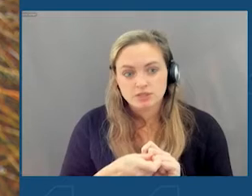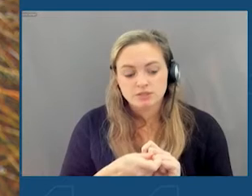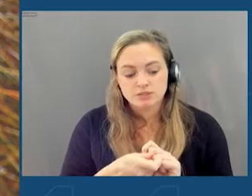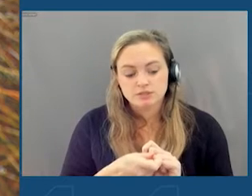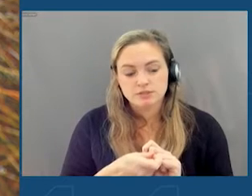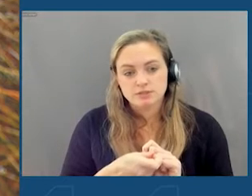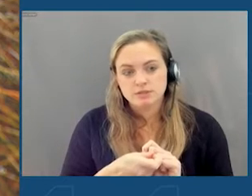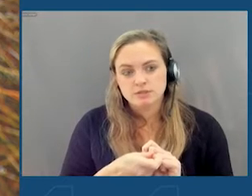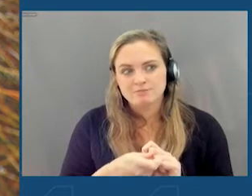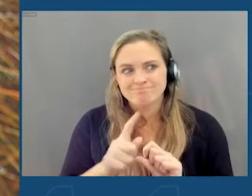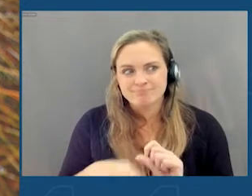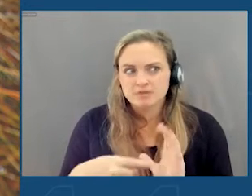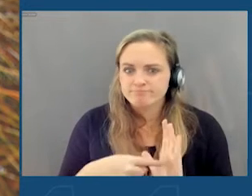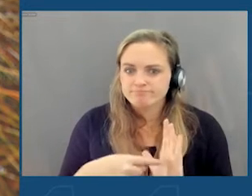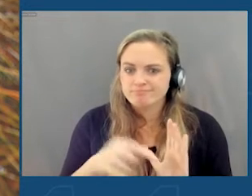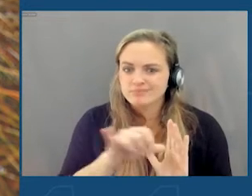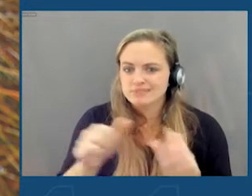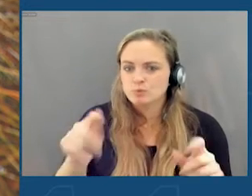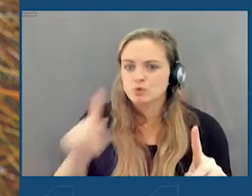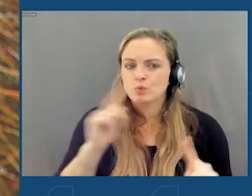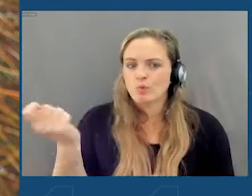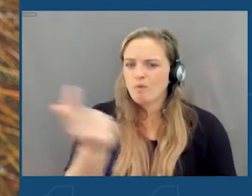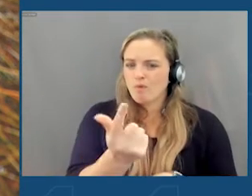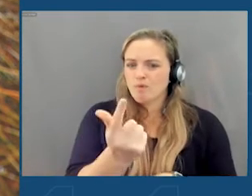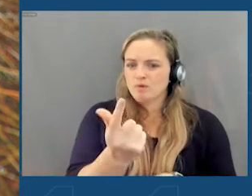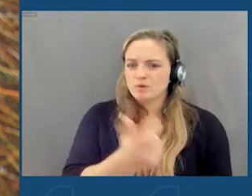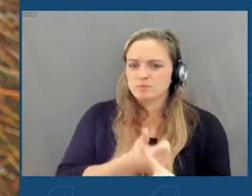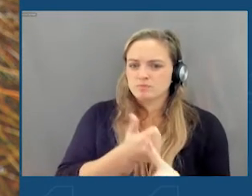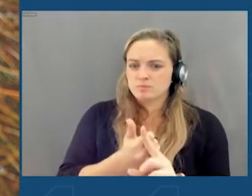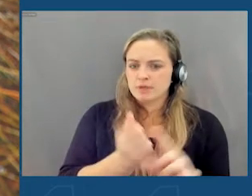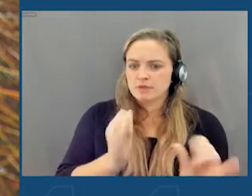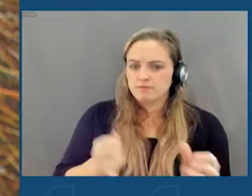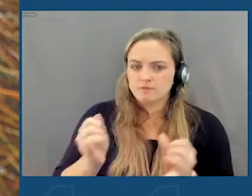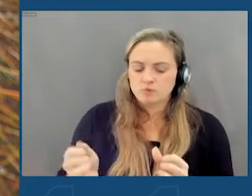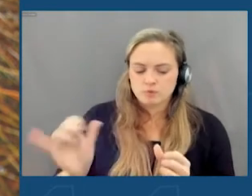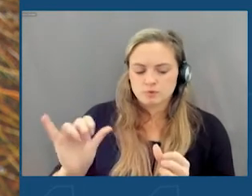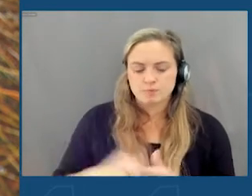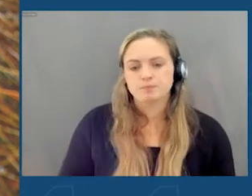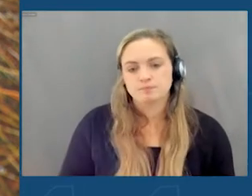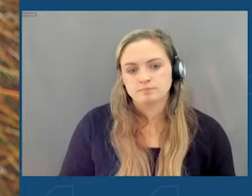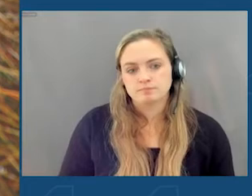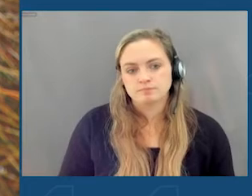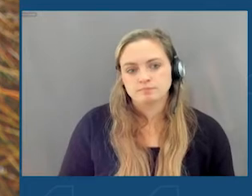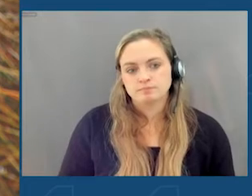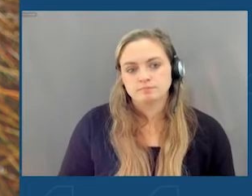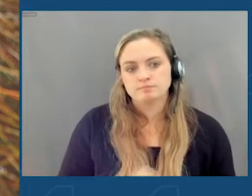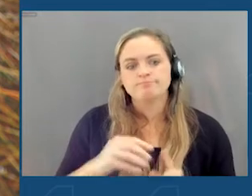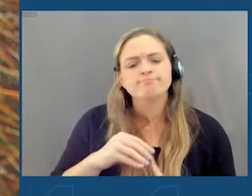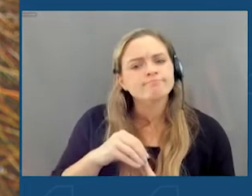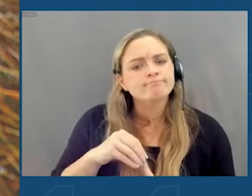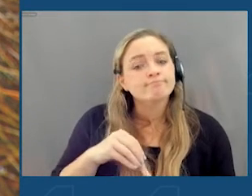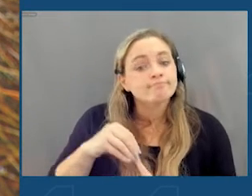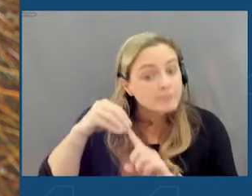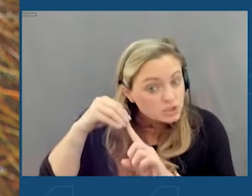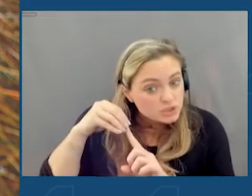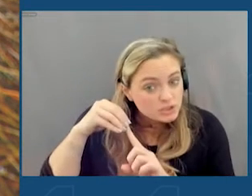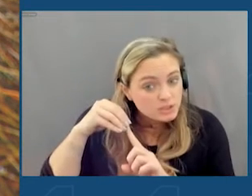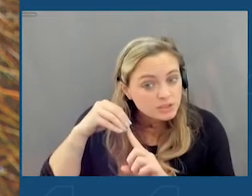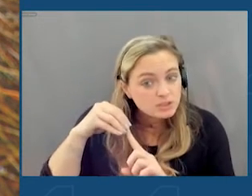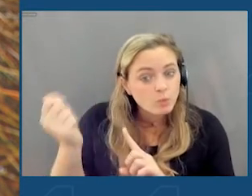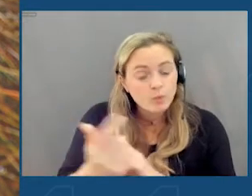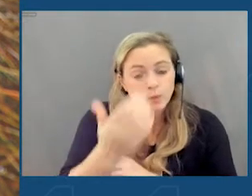must afford that same opportunity to impacted individuals as well, especially when we all